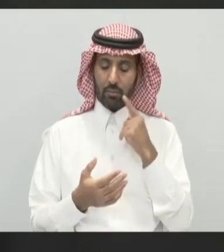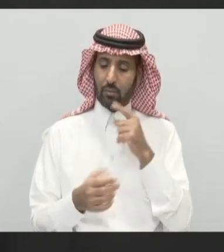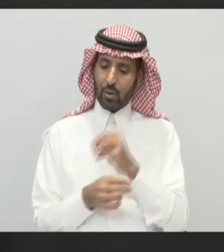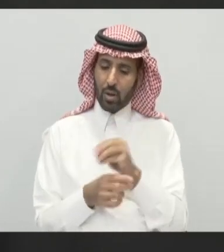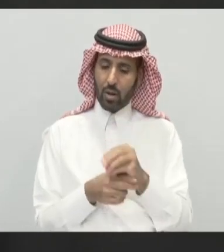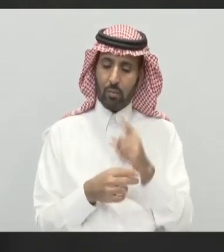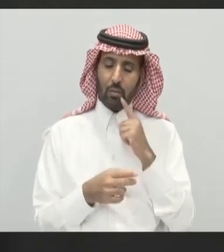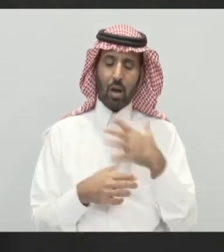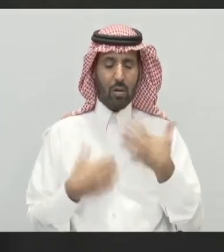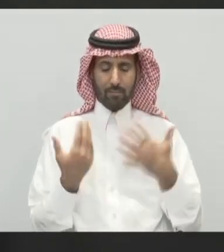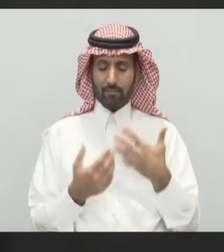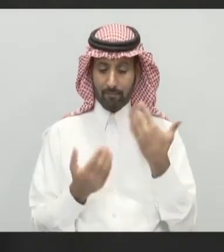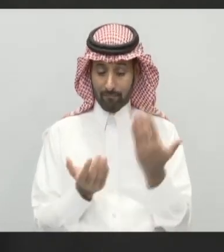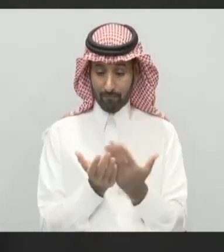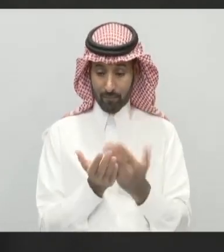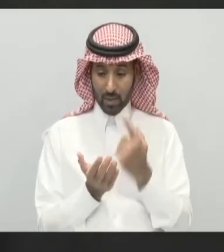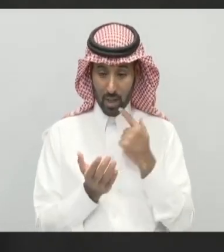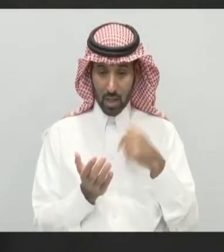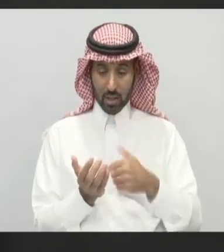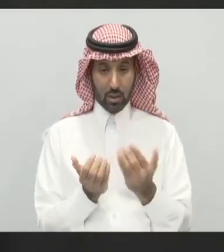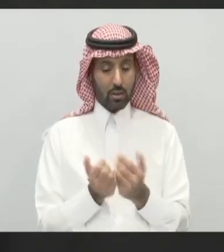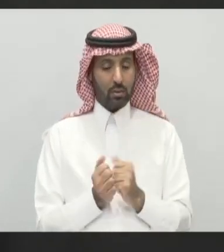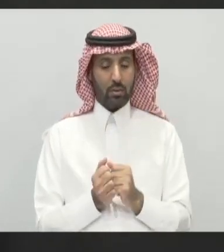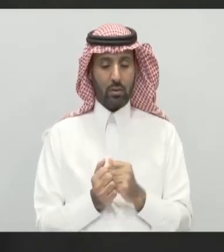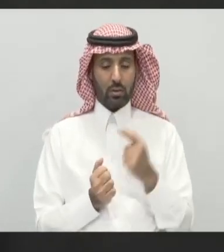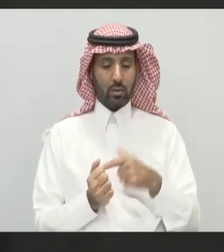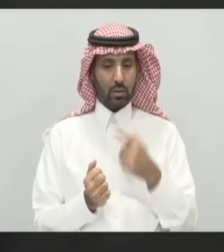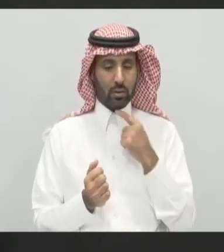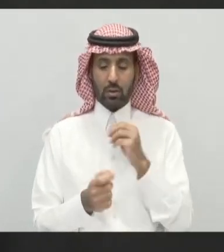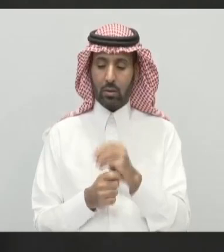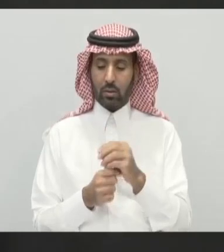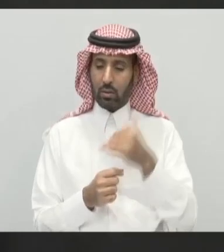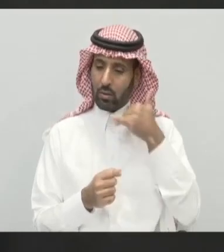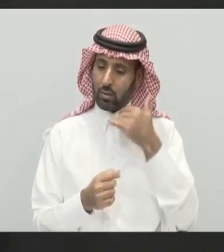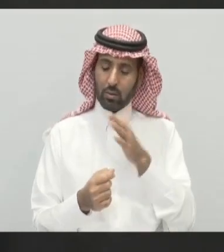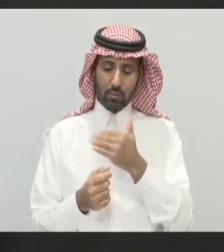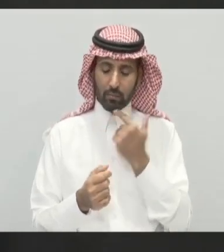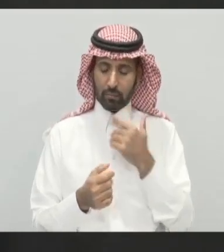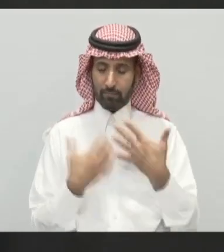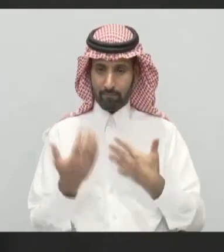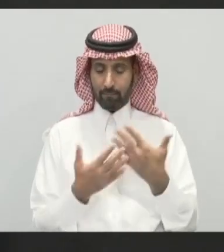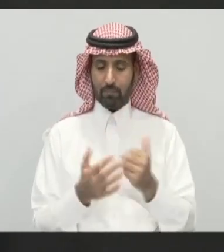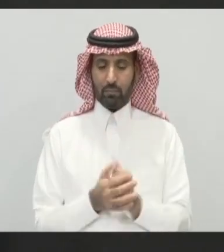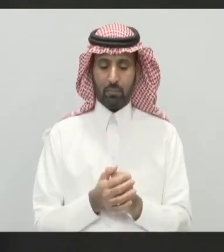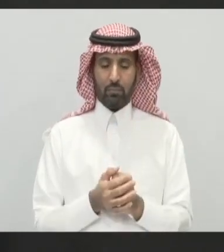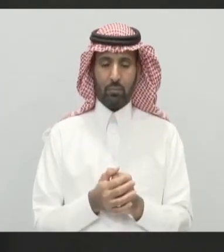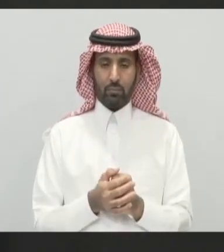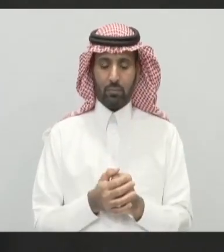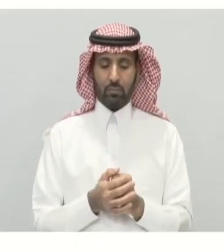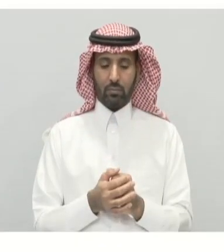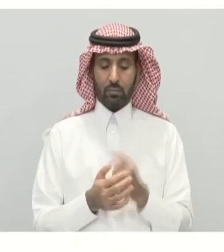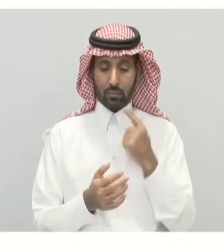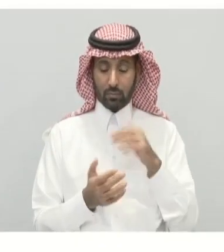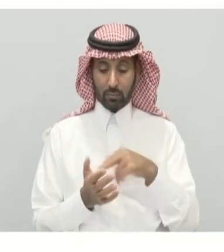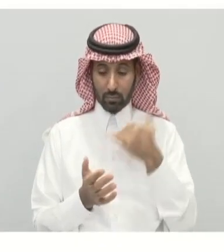to them and tell them that you have no answers for them, or just take their calls. I'm fed up and because I'm